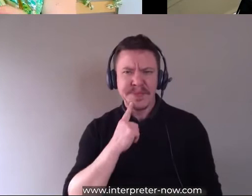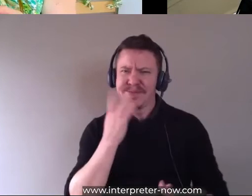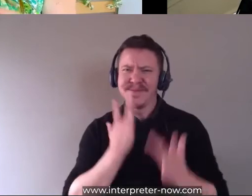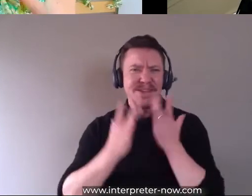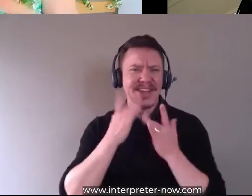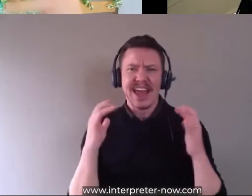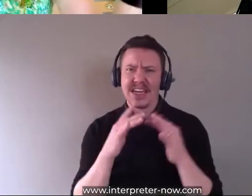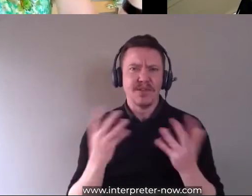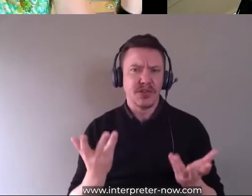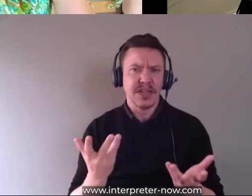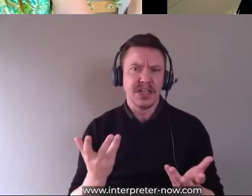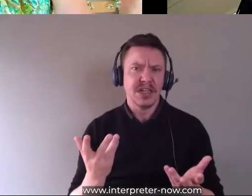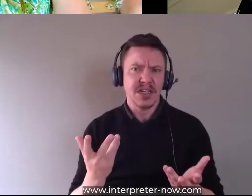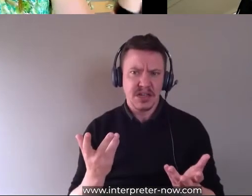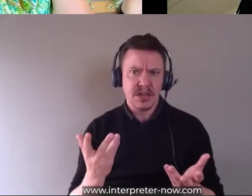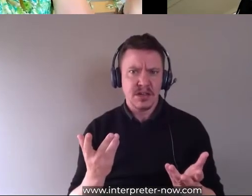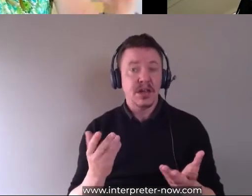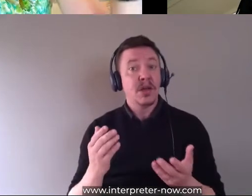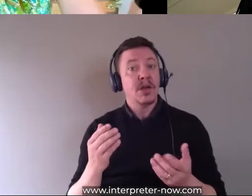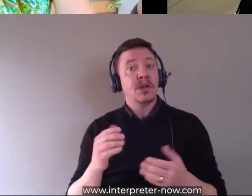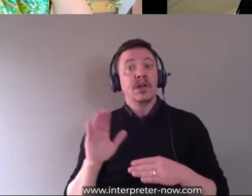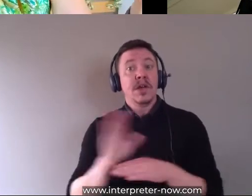diversity. And then when that company